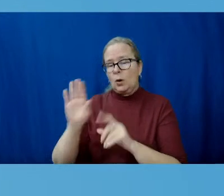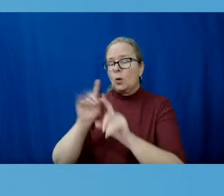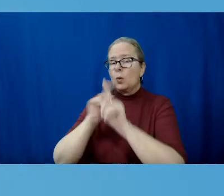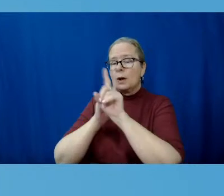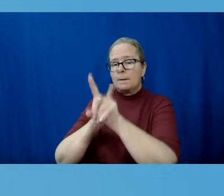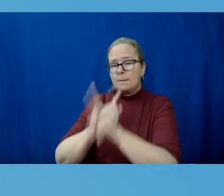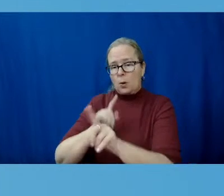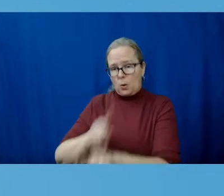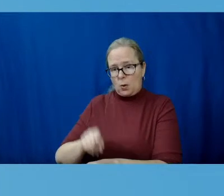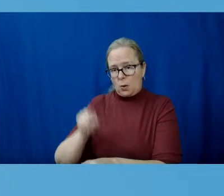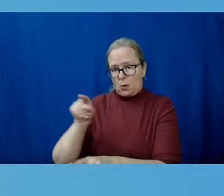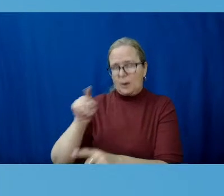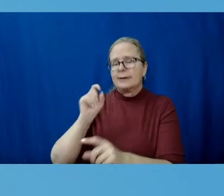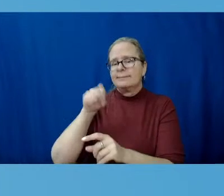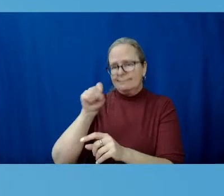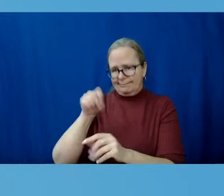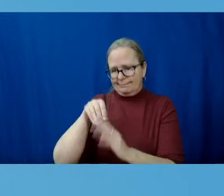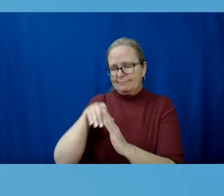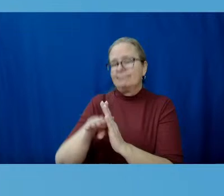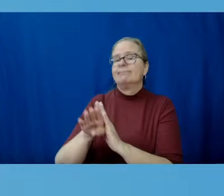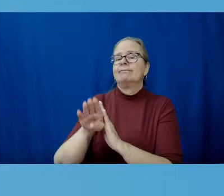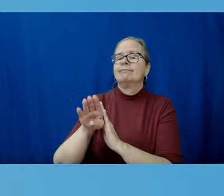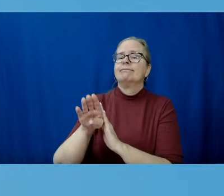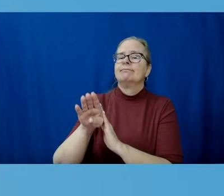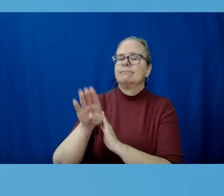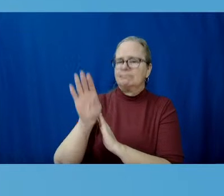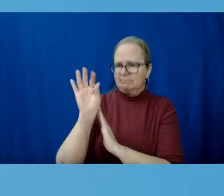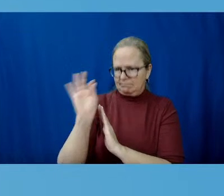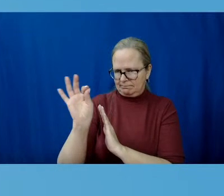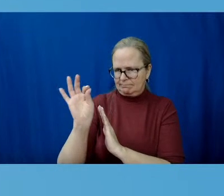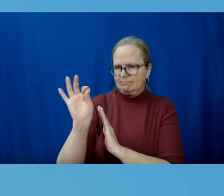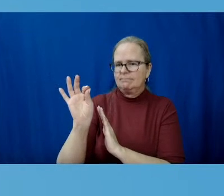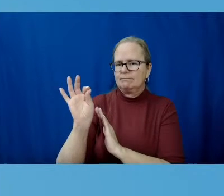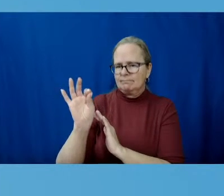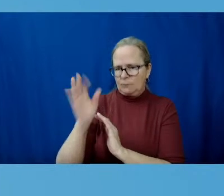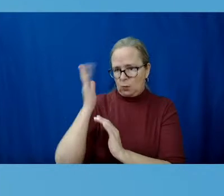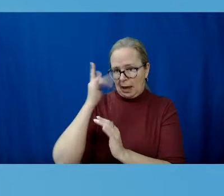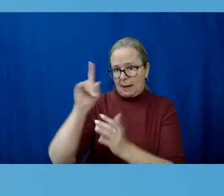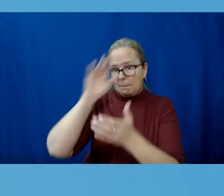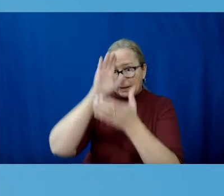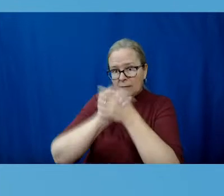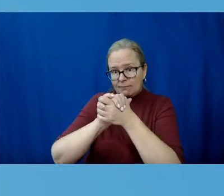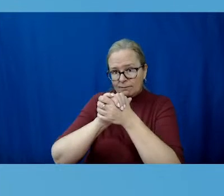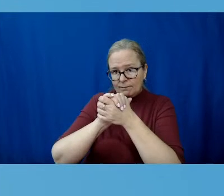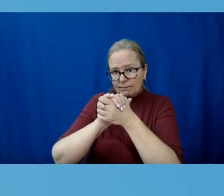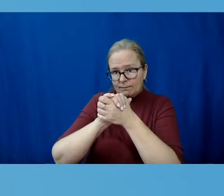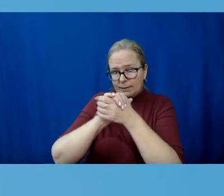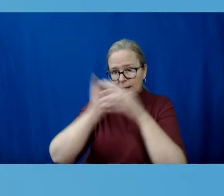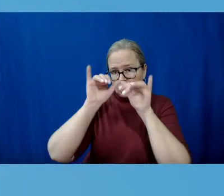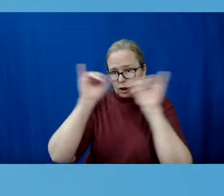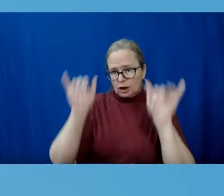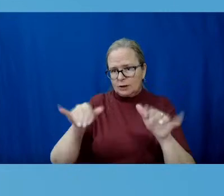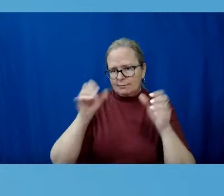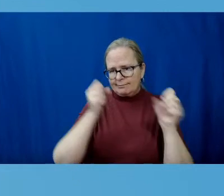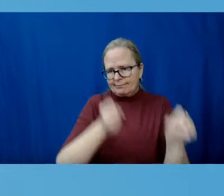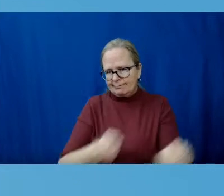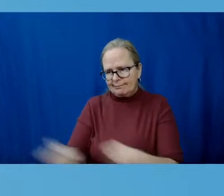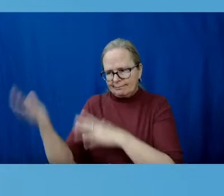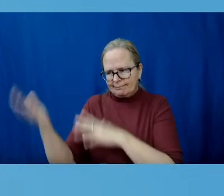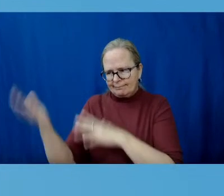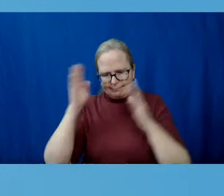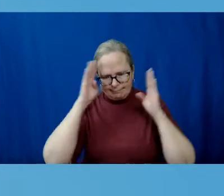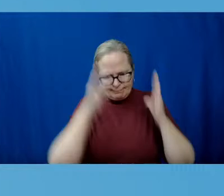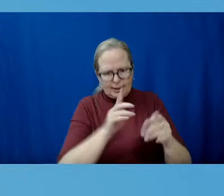ideological playbook and went with the pragmatic approach. Ever since then, it's been, they're going to act later than any other